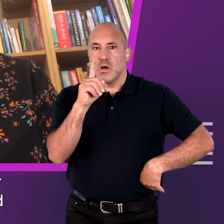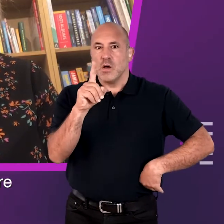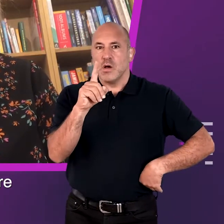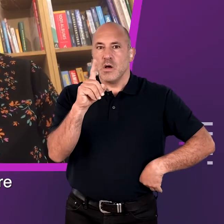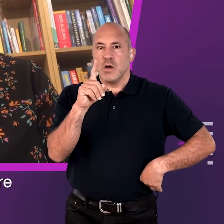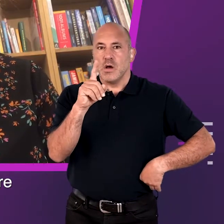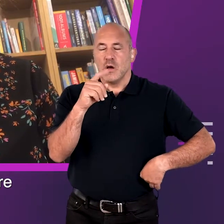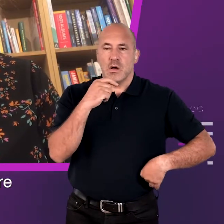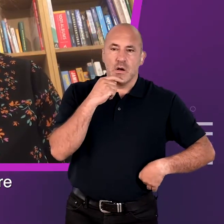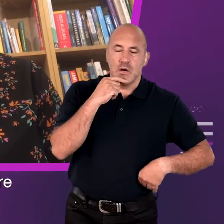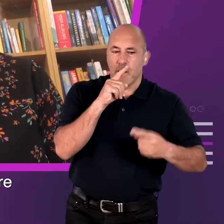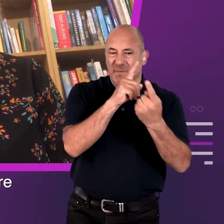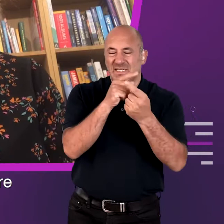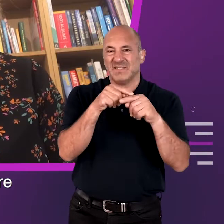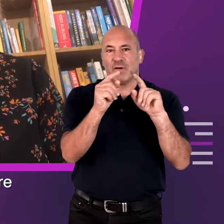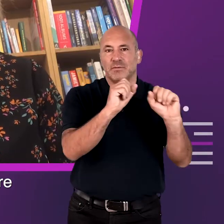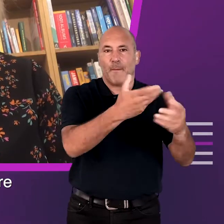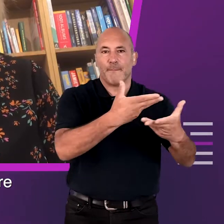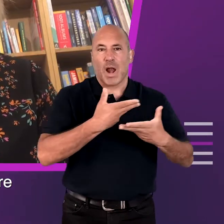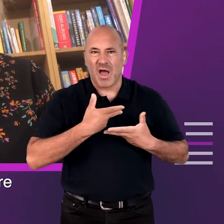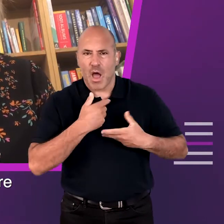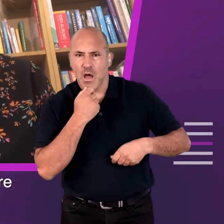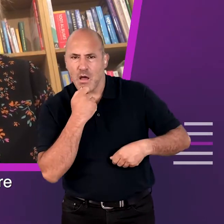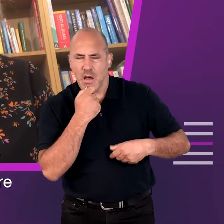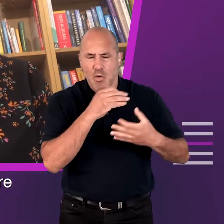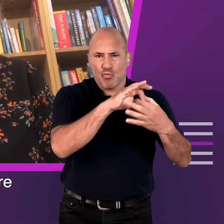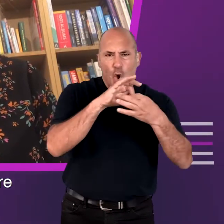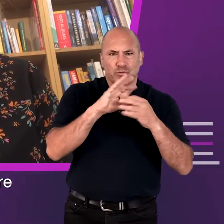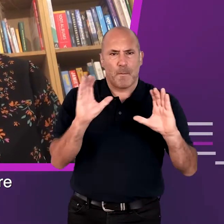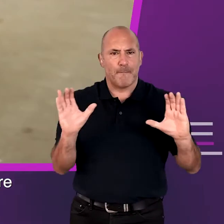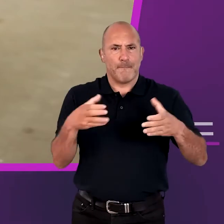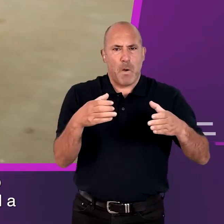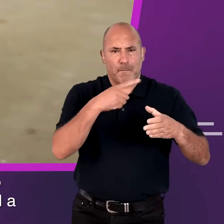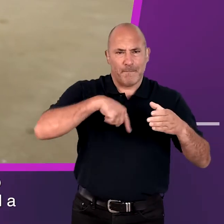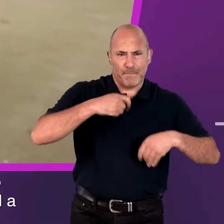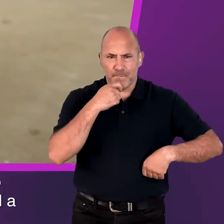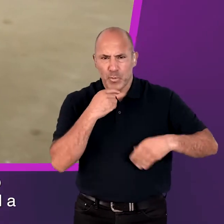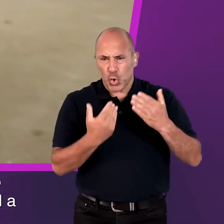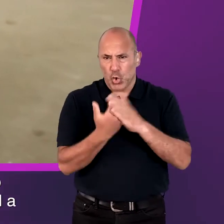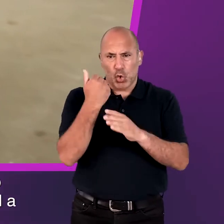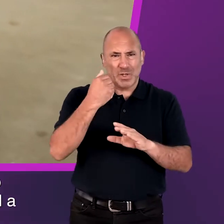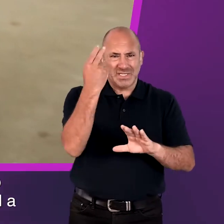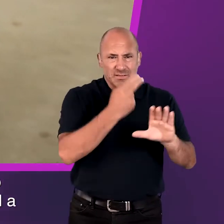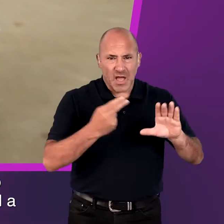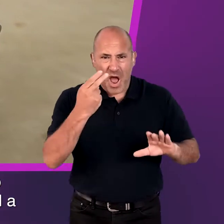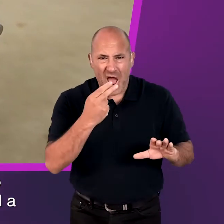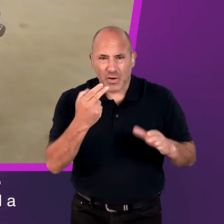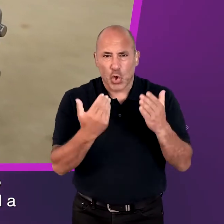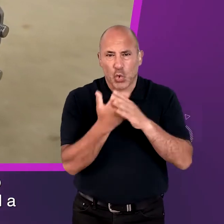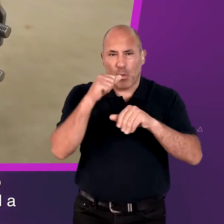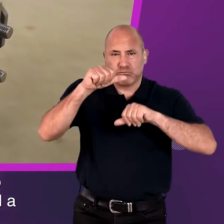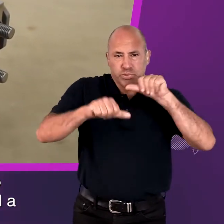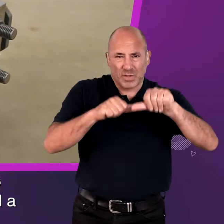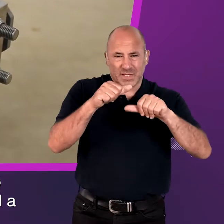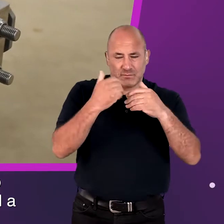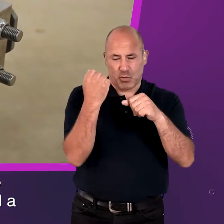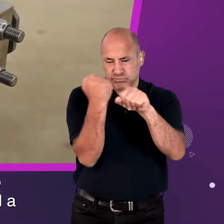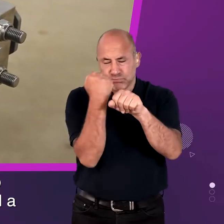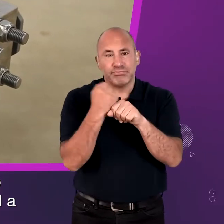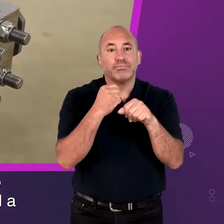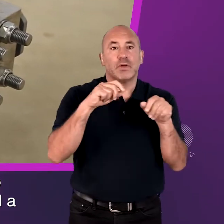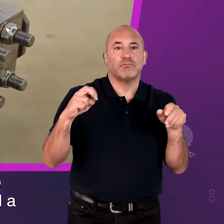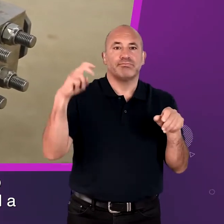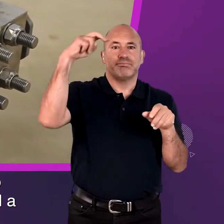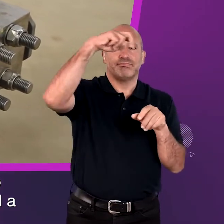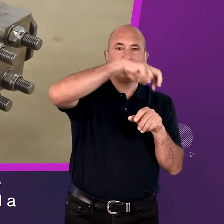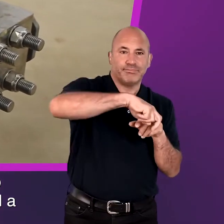architecture had the idea to approach some more novel suppliers and to collaborate in a consortium to come up with